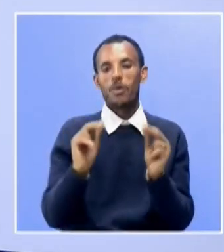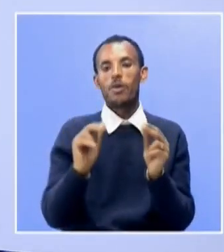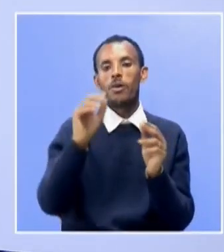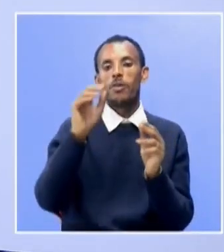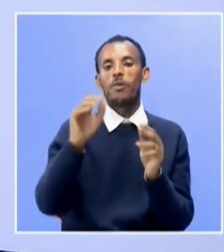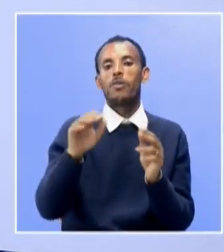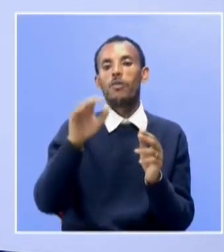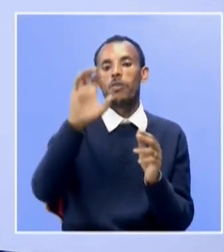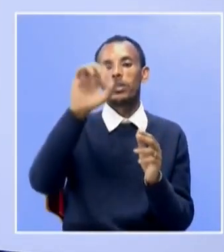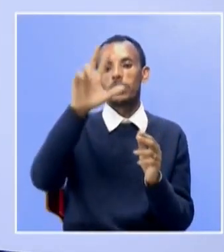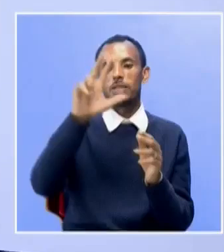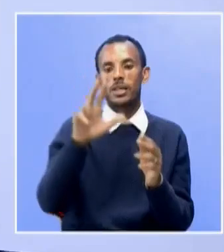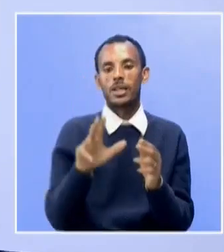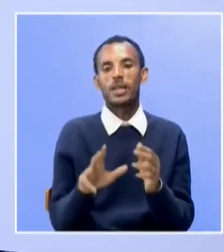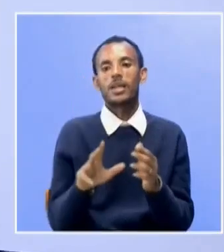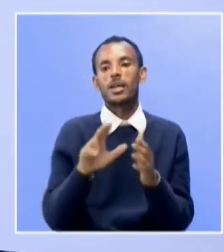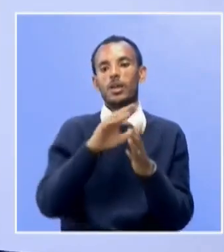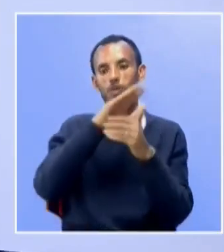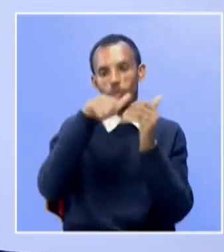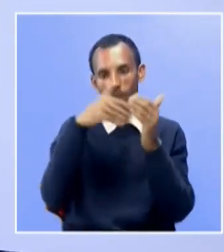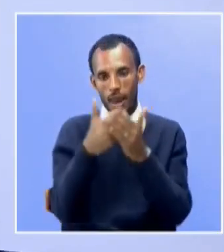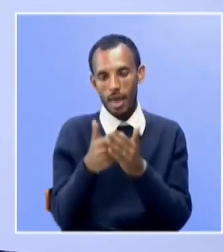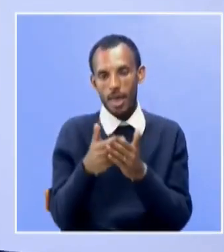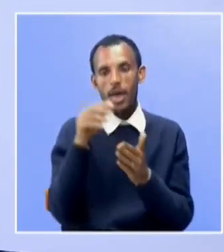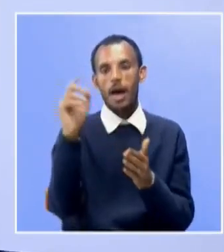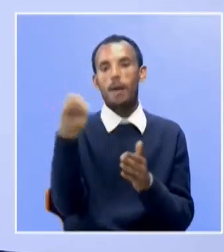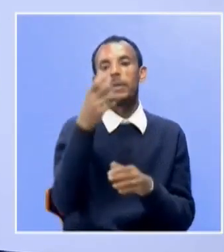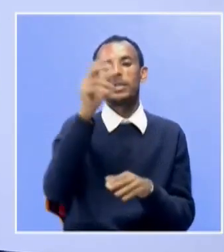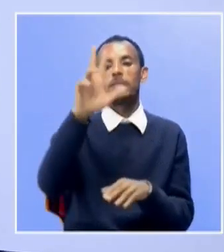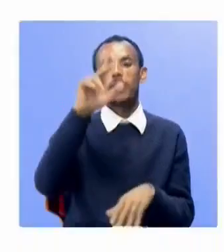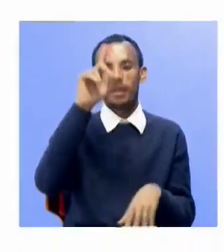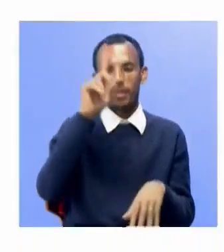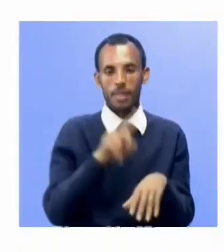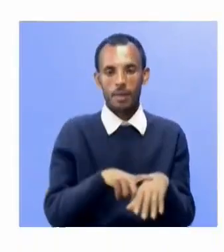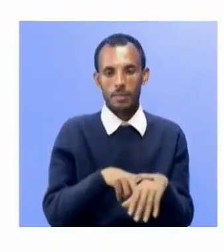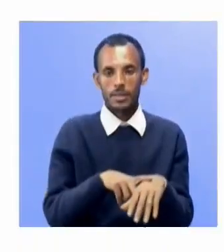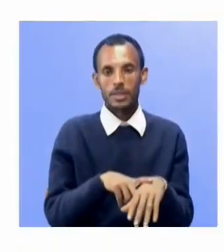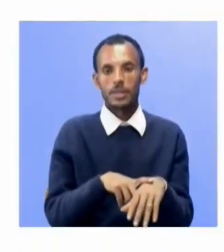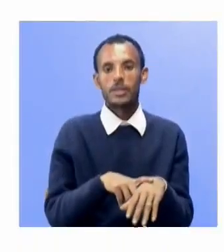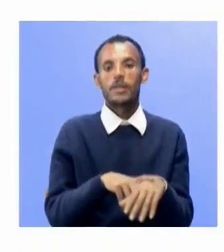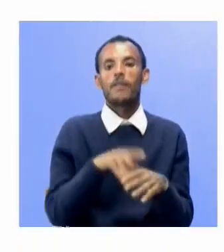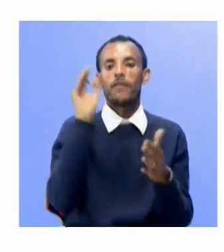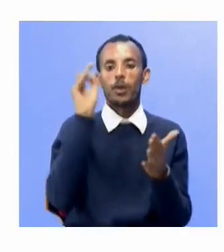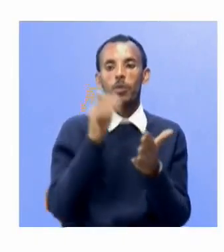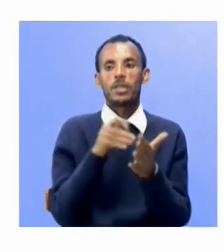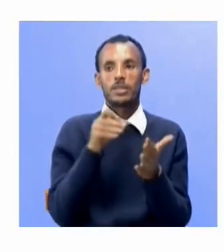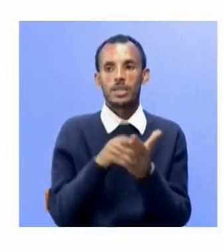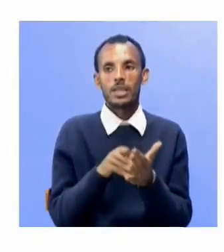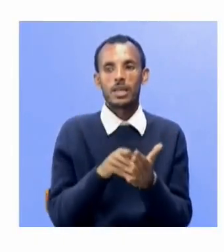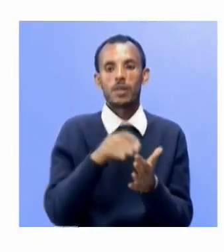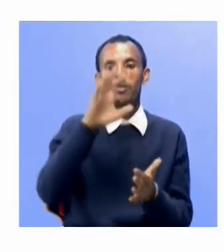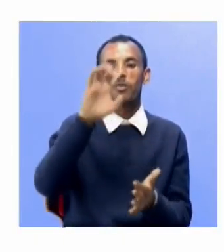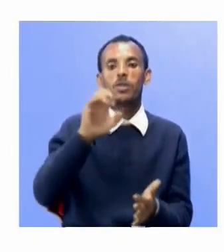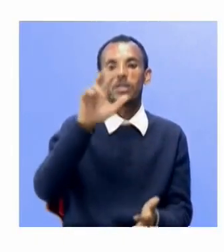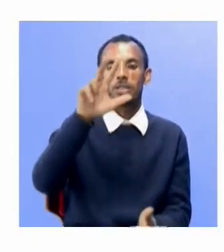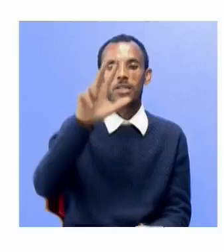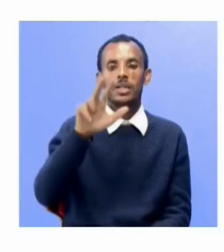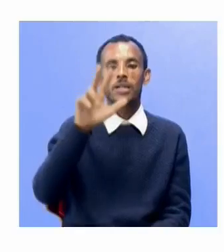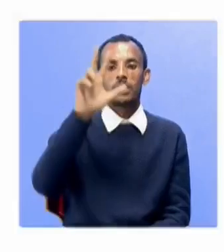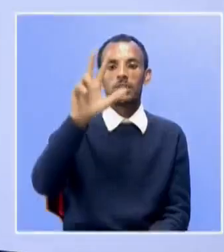so 43 in total happens 3 times. Therefore, the frequency of 43 is